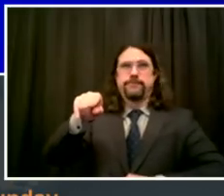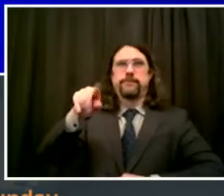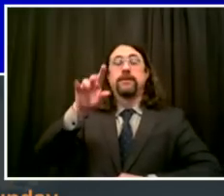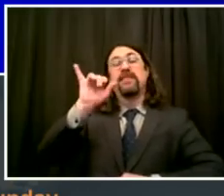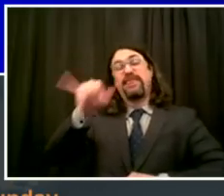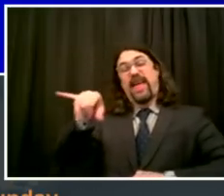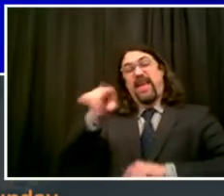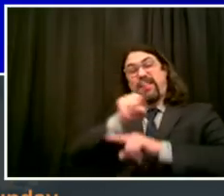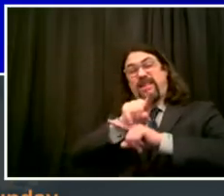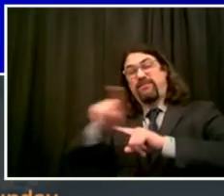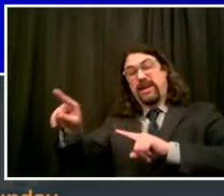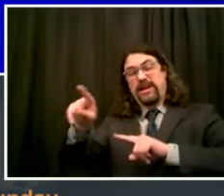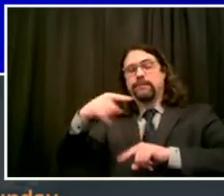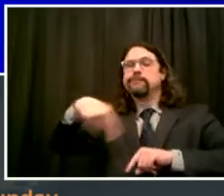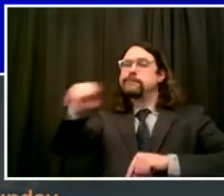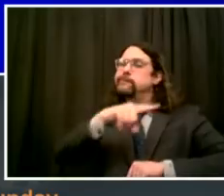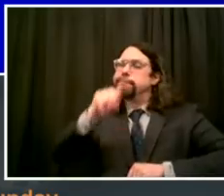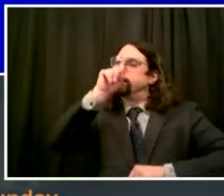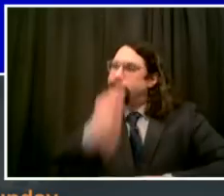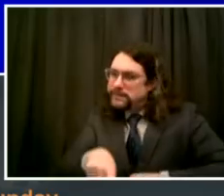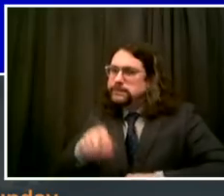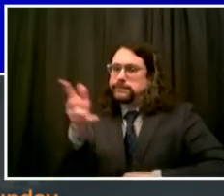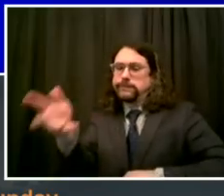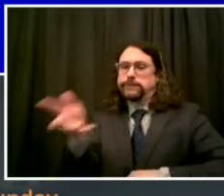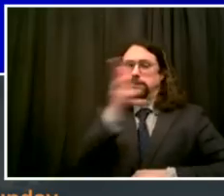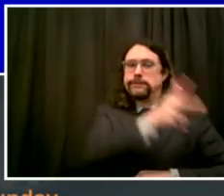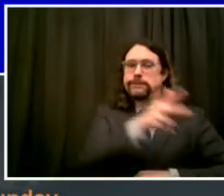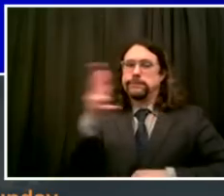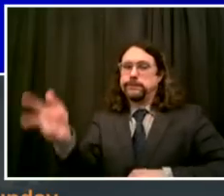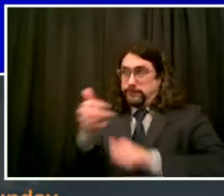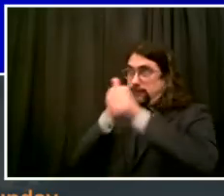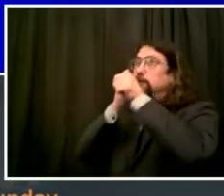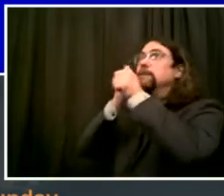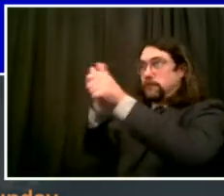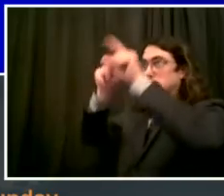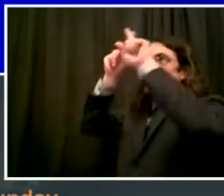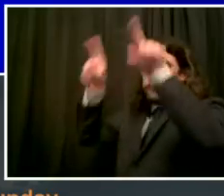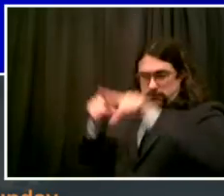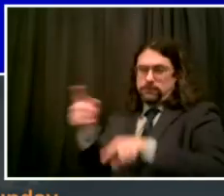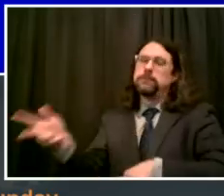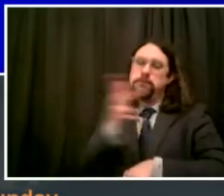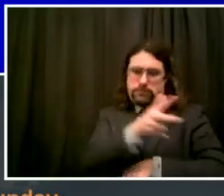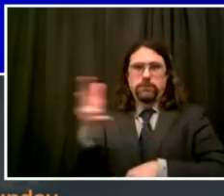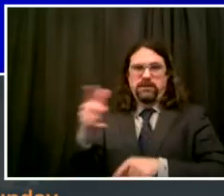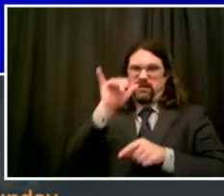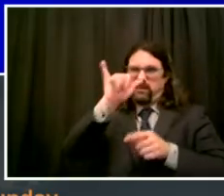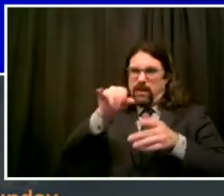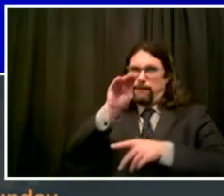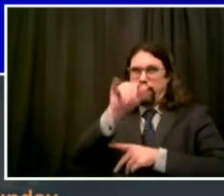again through Sunday, June 7th. So the goal here is if we do that